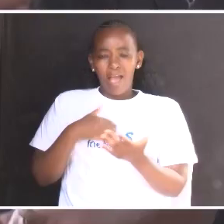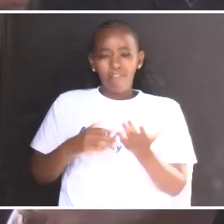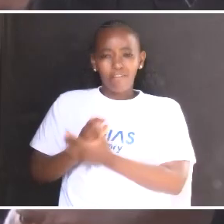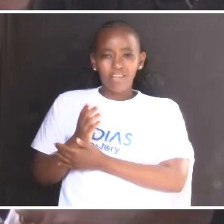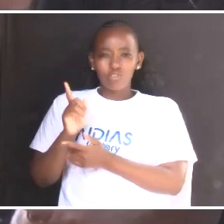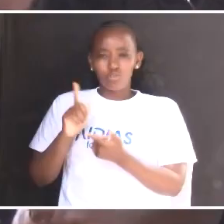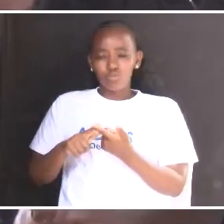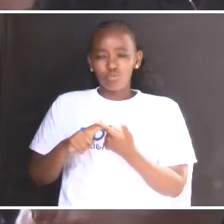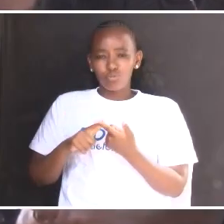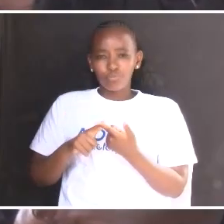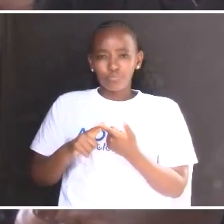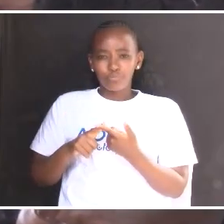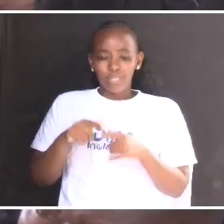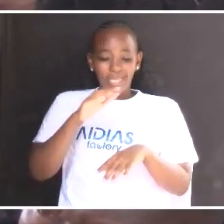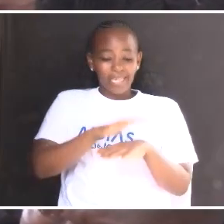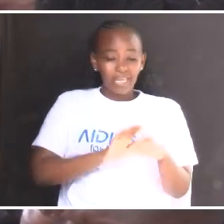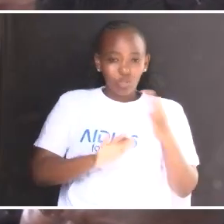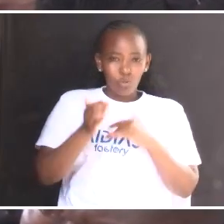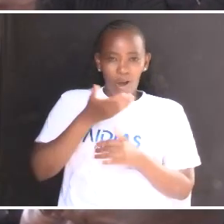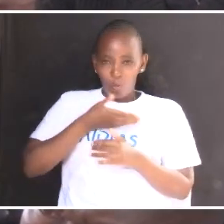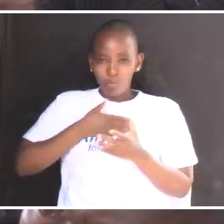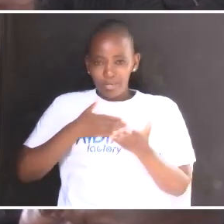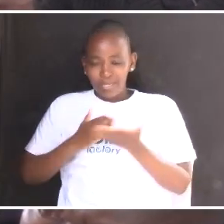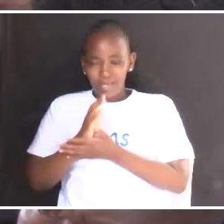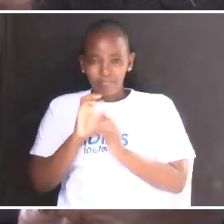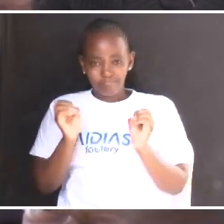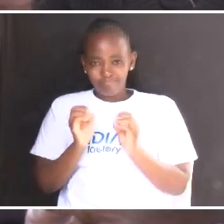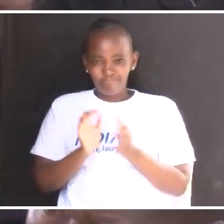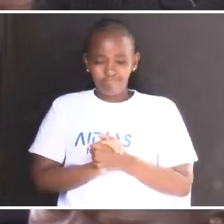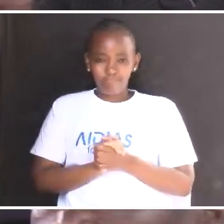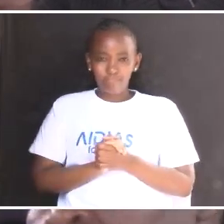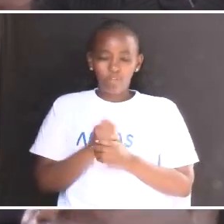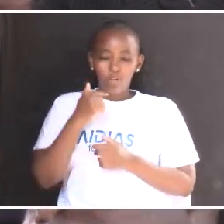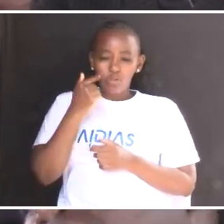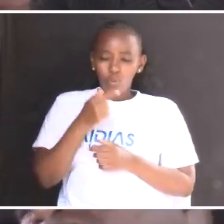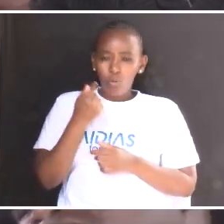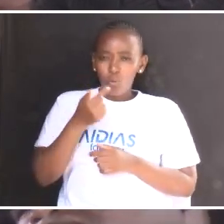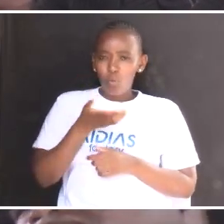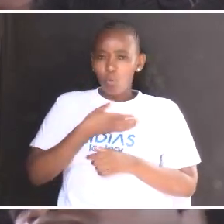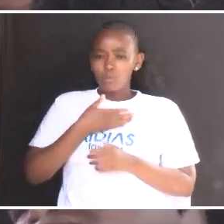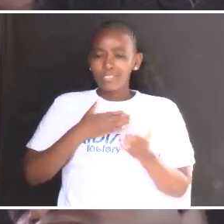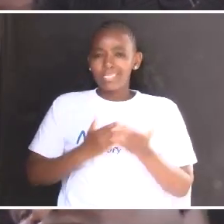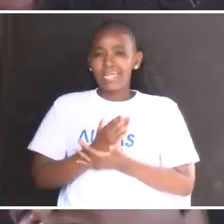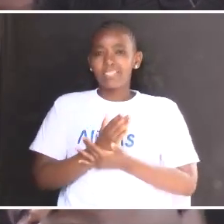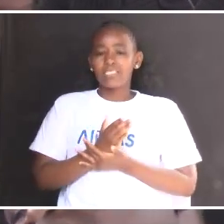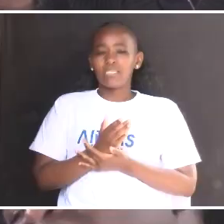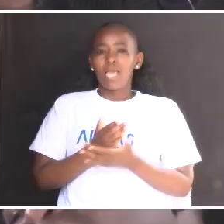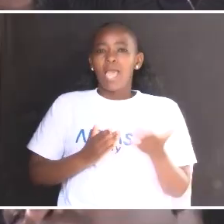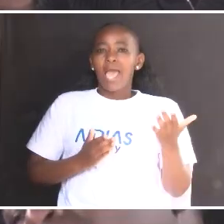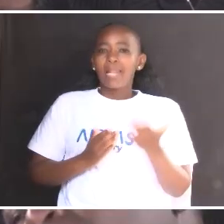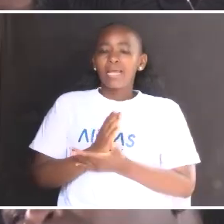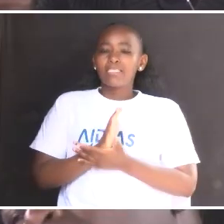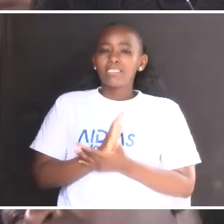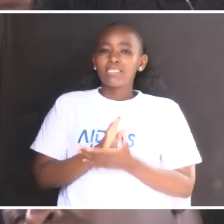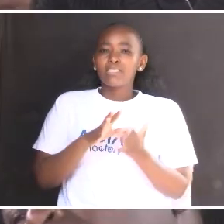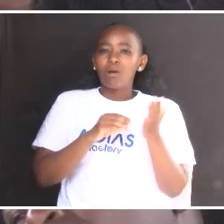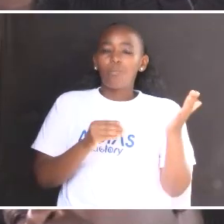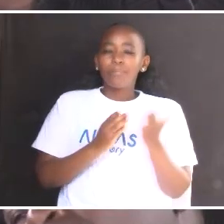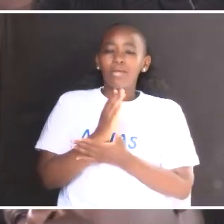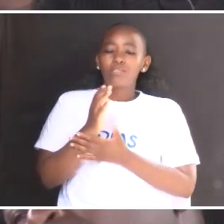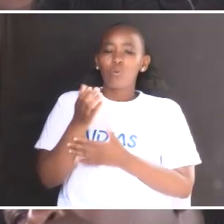rights zenye uko nazo. That is why we delve in and ask, then who owns the right? Rights, you as a copyright